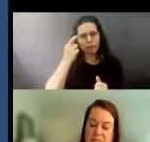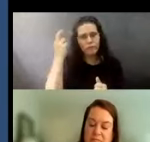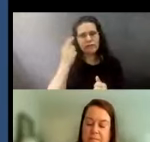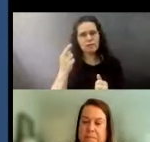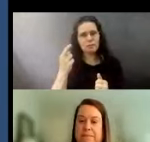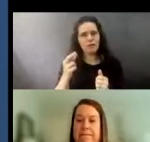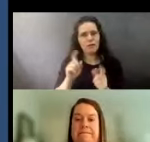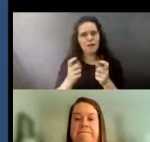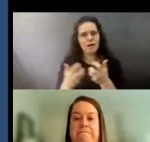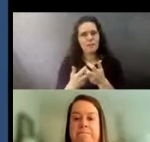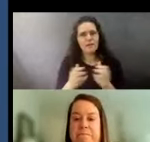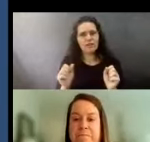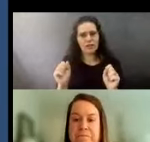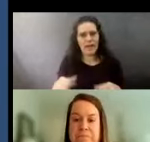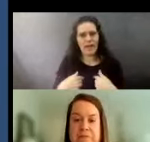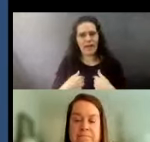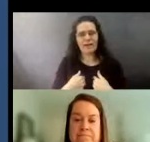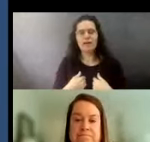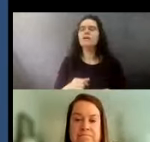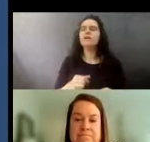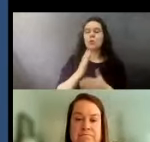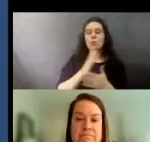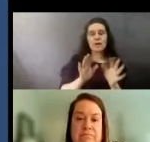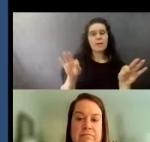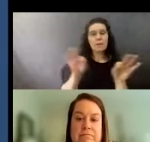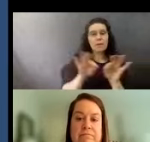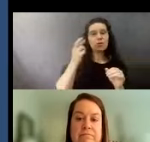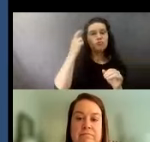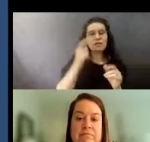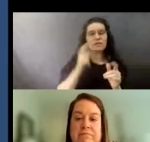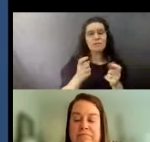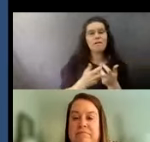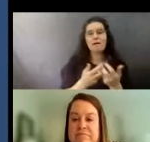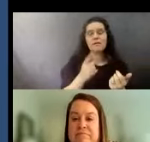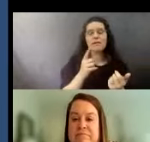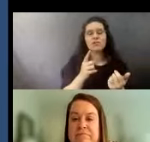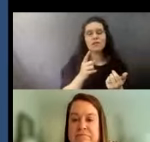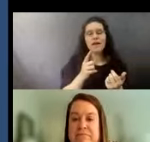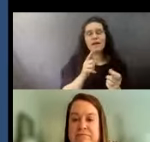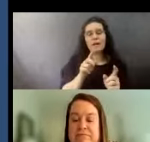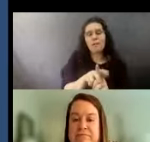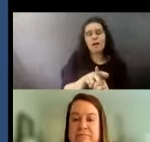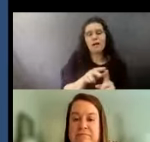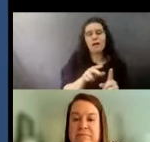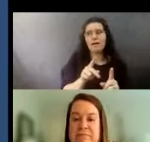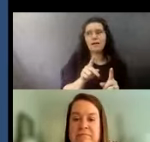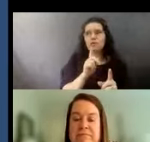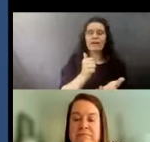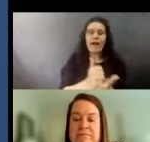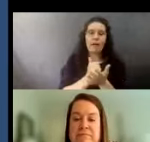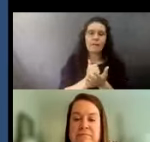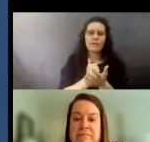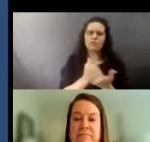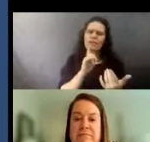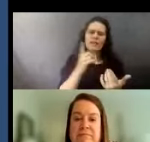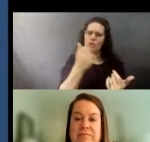be relevant include leaves, and this is for all disabilities, but back to basics. This is how it will work